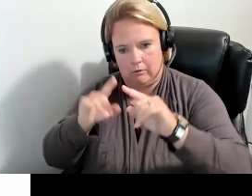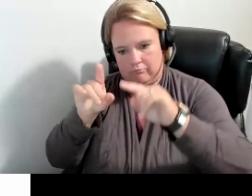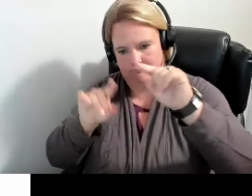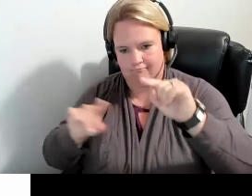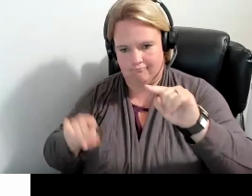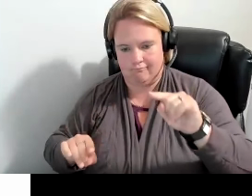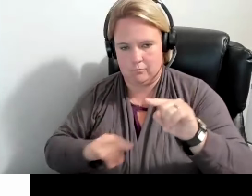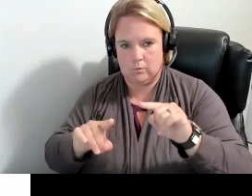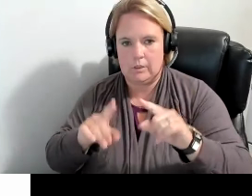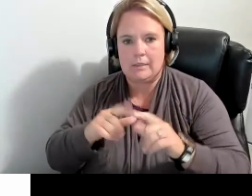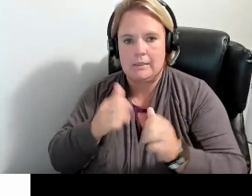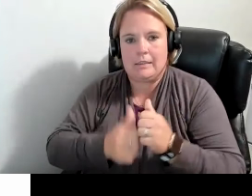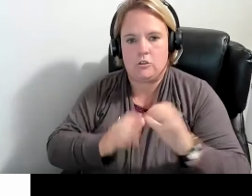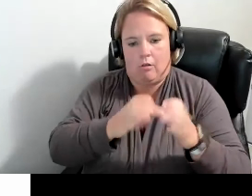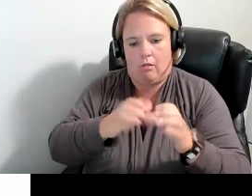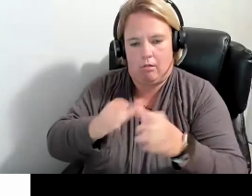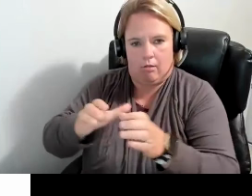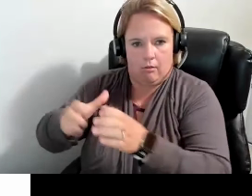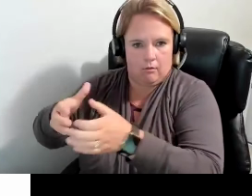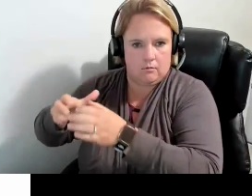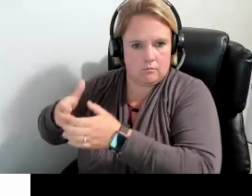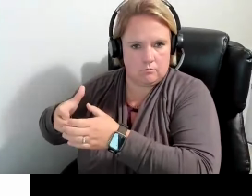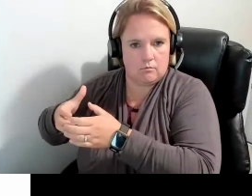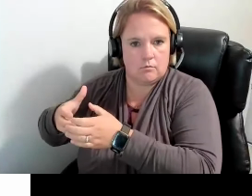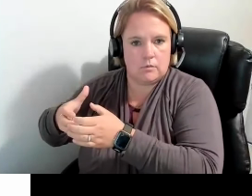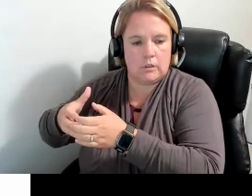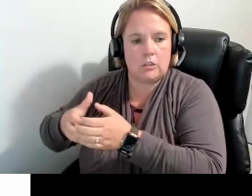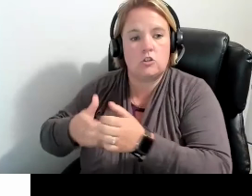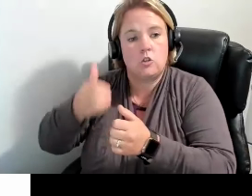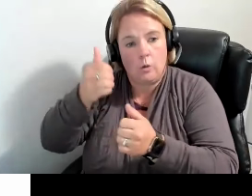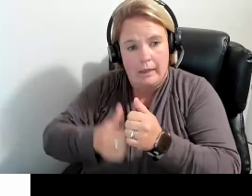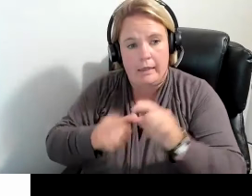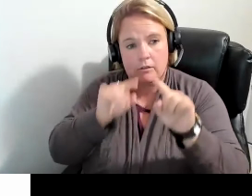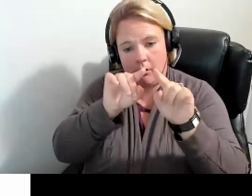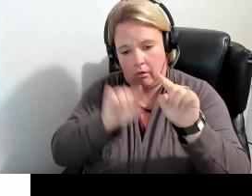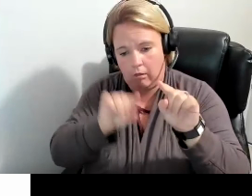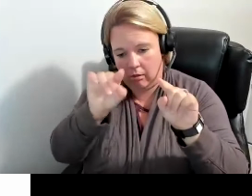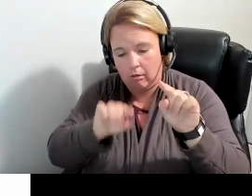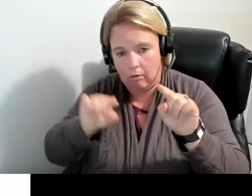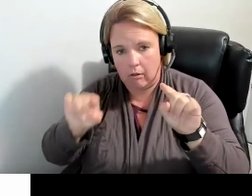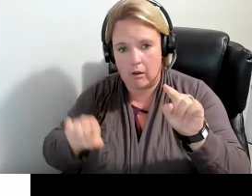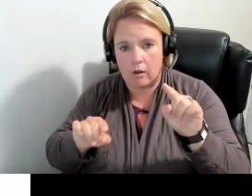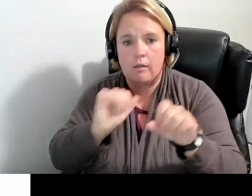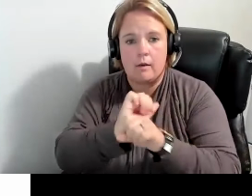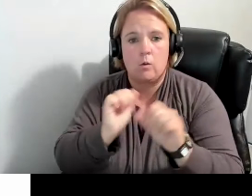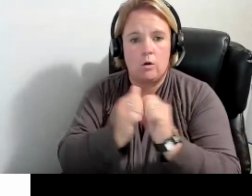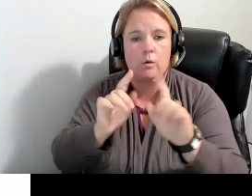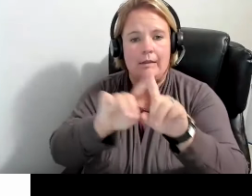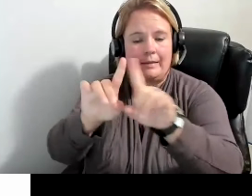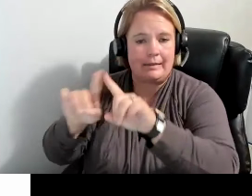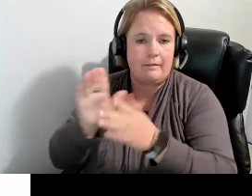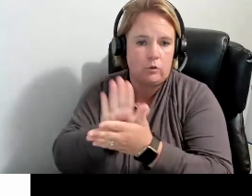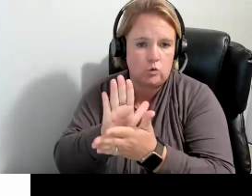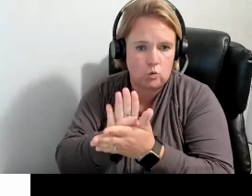is a consortium. And throughout each of these, they work together with the different schools and partners in